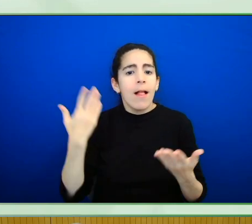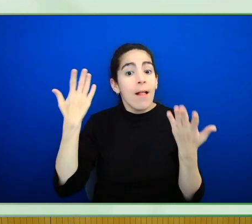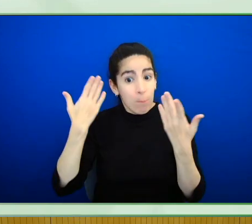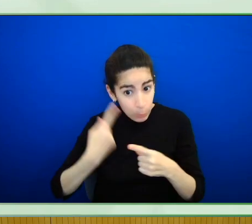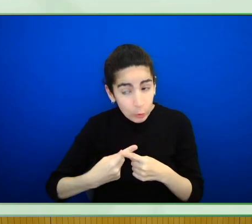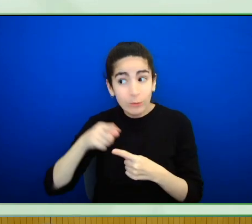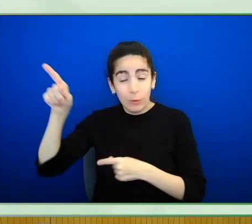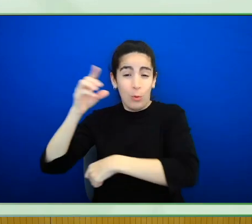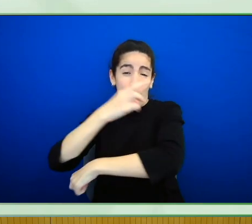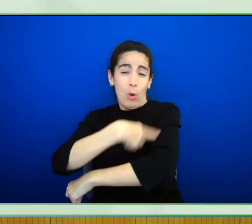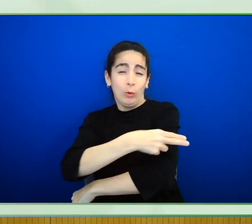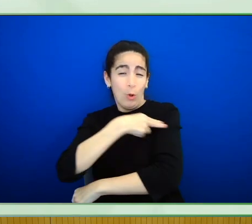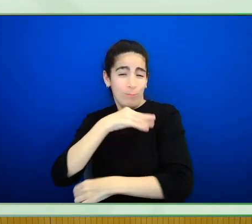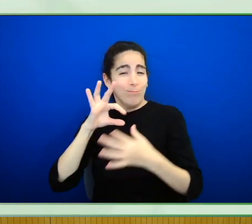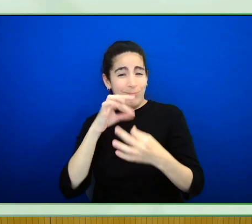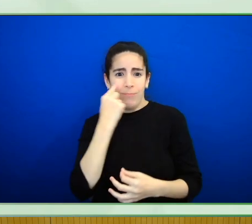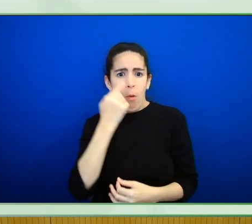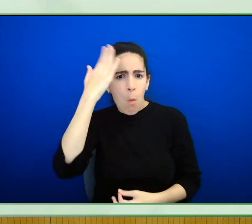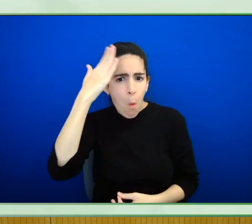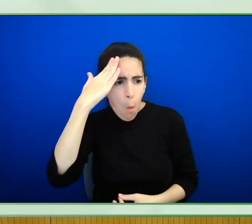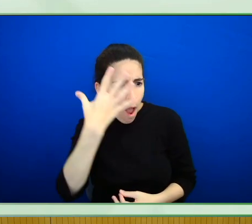the refractive errors.